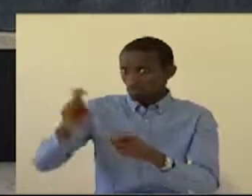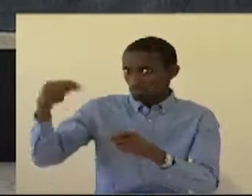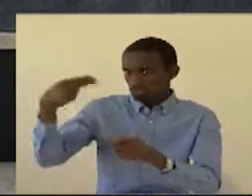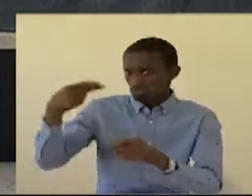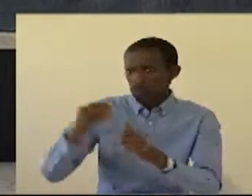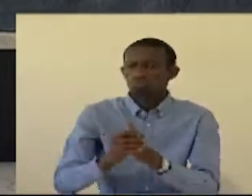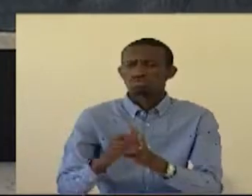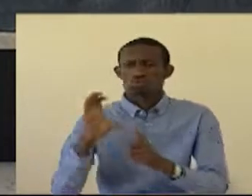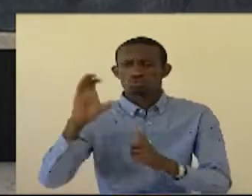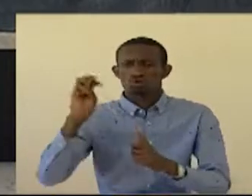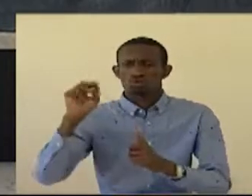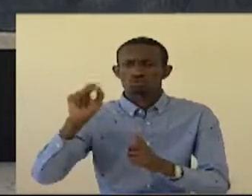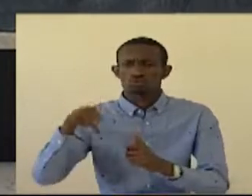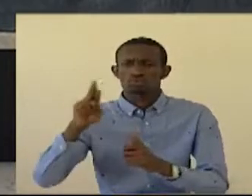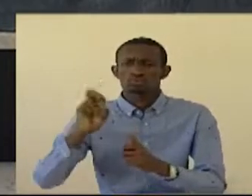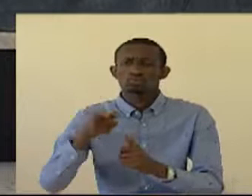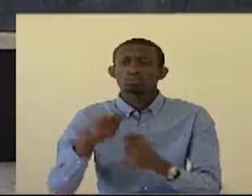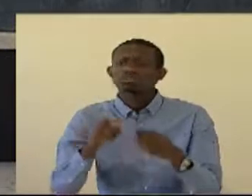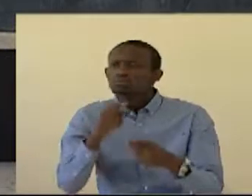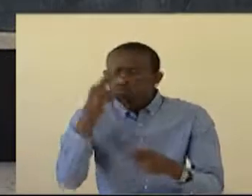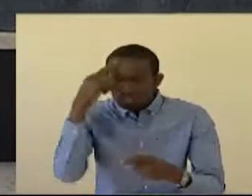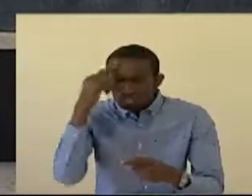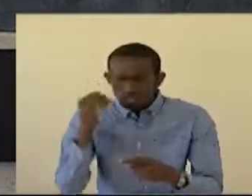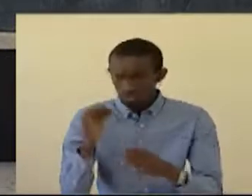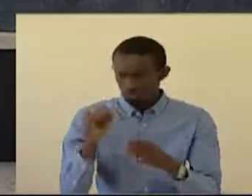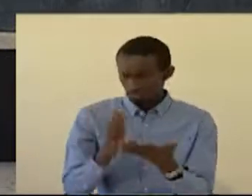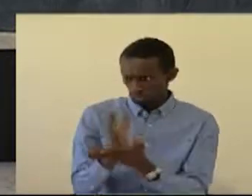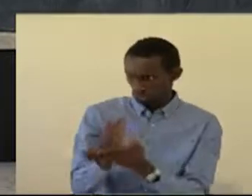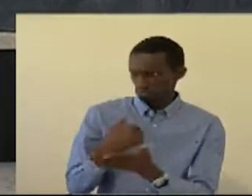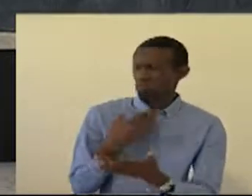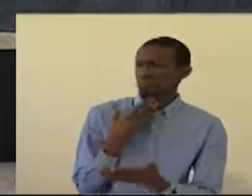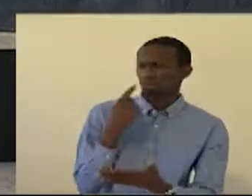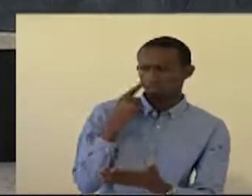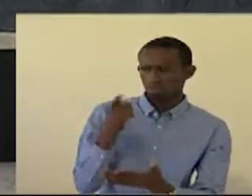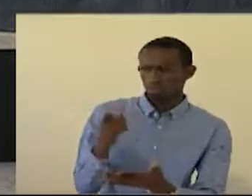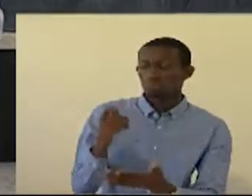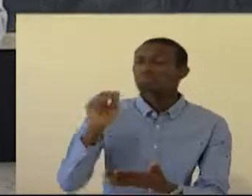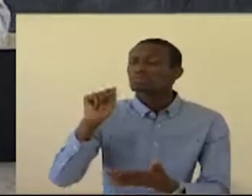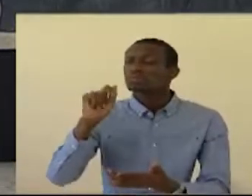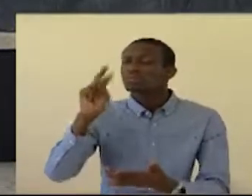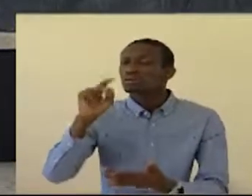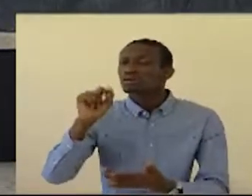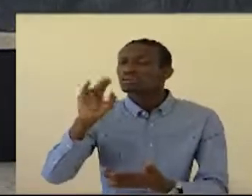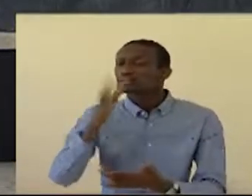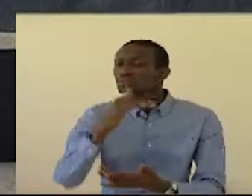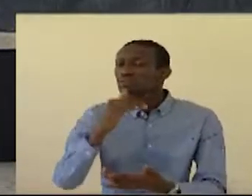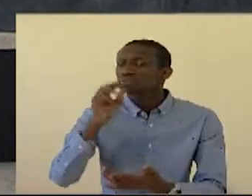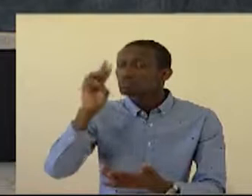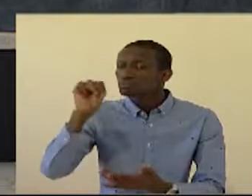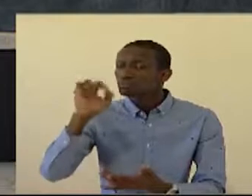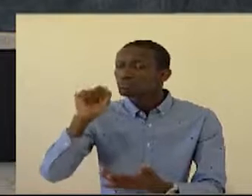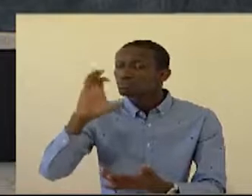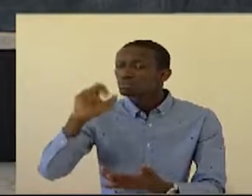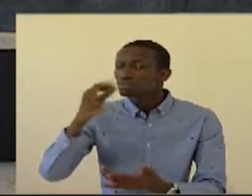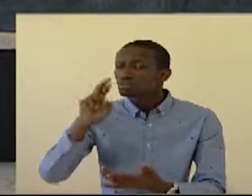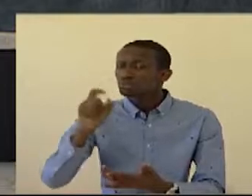add hydrogen bromide. But remember, because we want to get an anti-Markovnikov product, don't forget to use